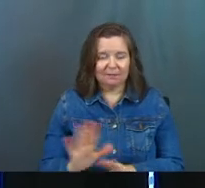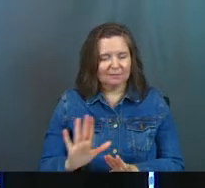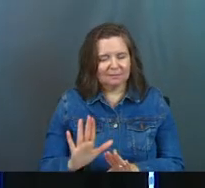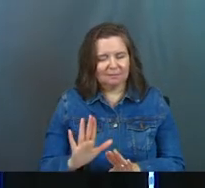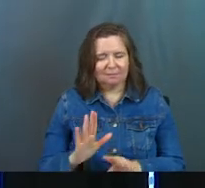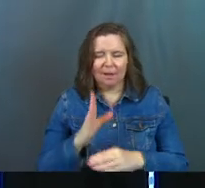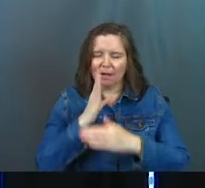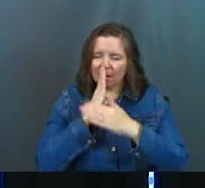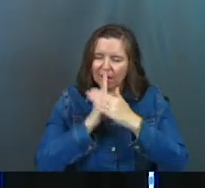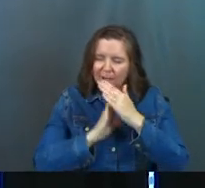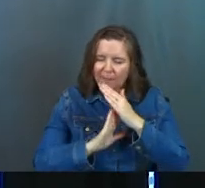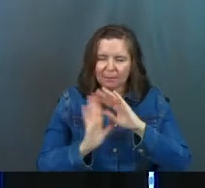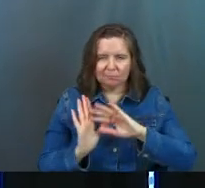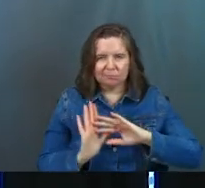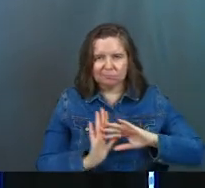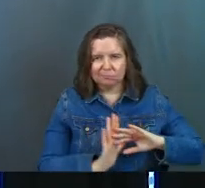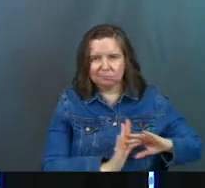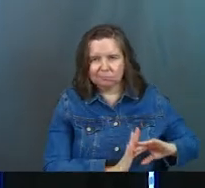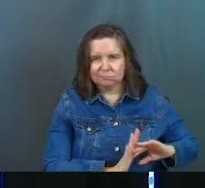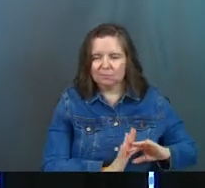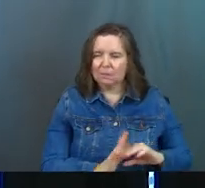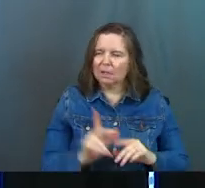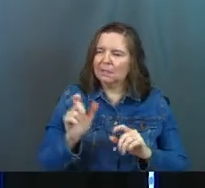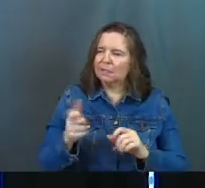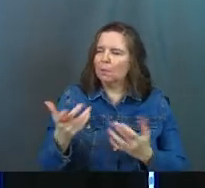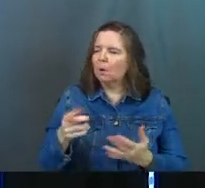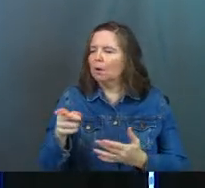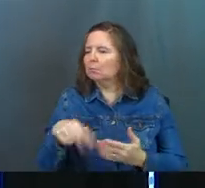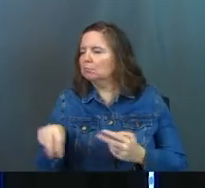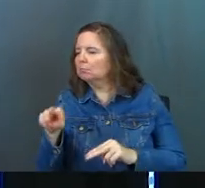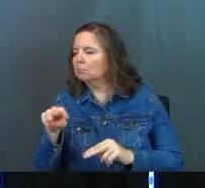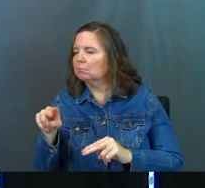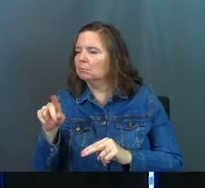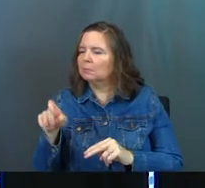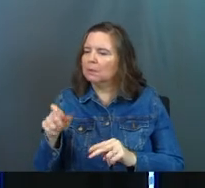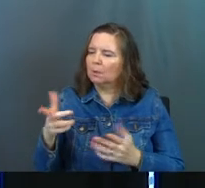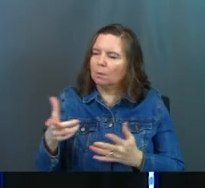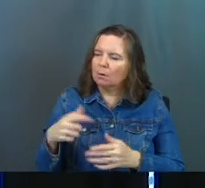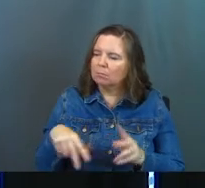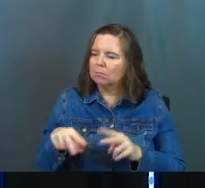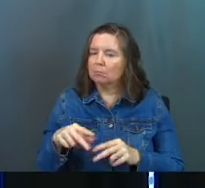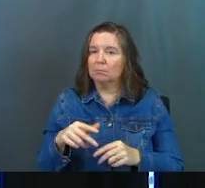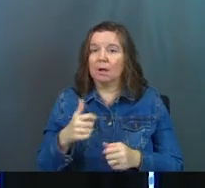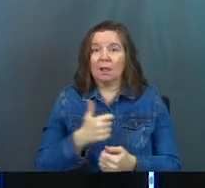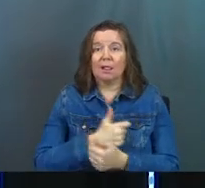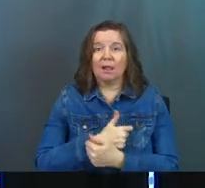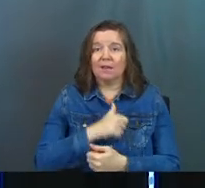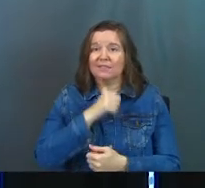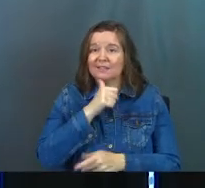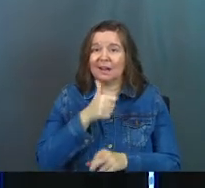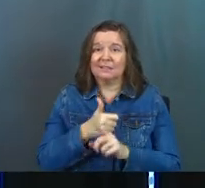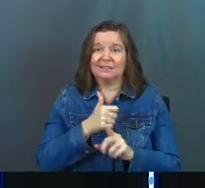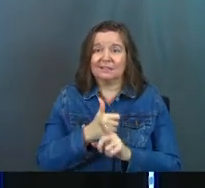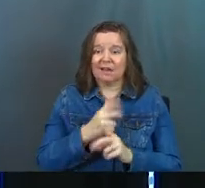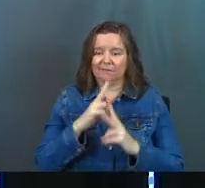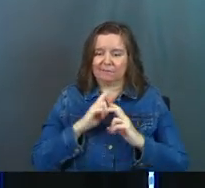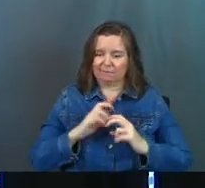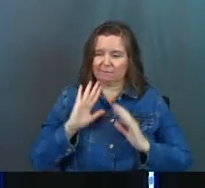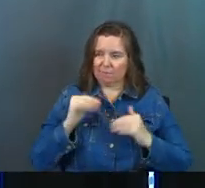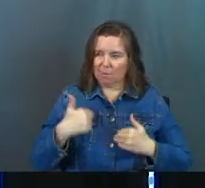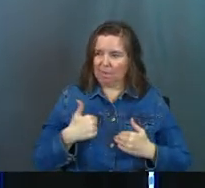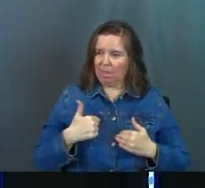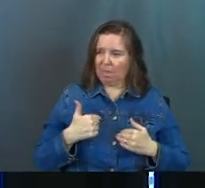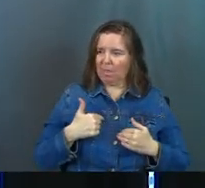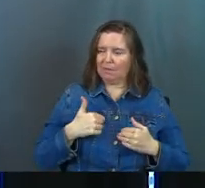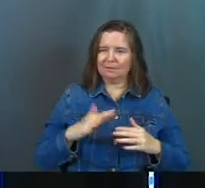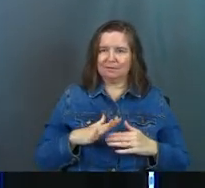humble. Be yielding. Yield to what they need and want. Love is not self-seeking. It's one of the most amazing lines about God in the world,